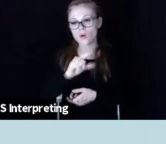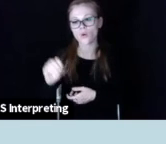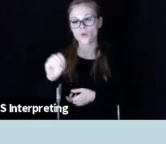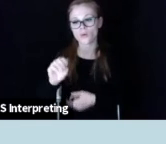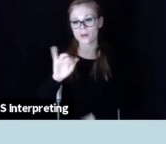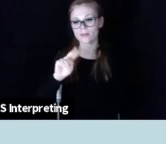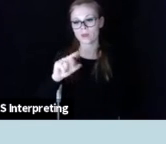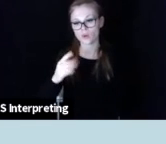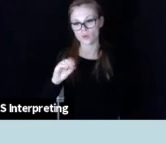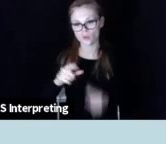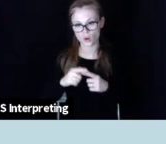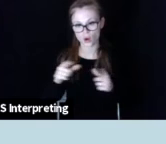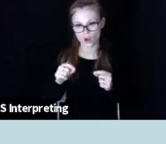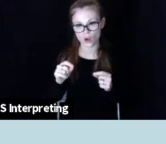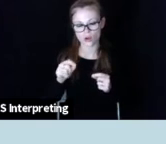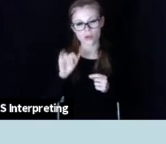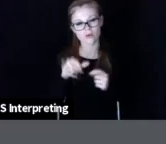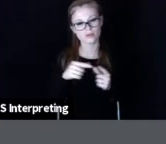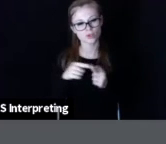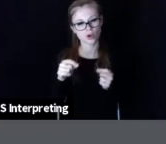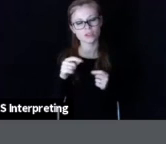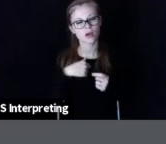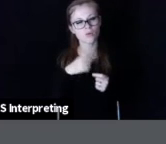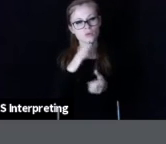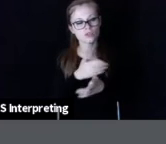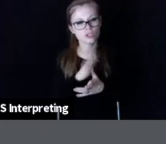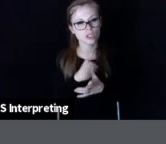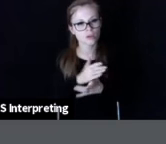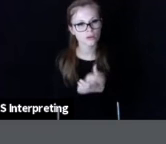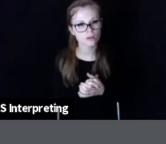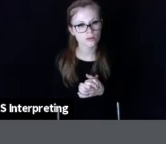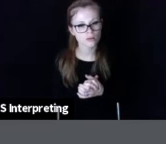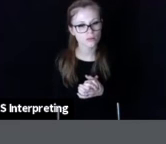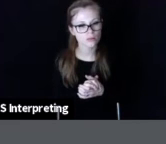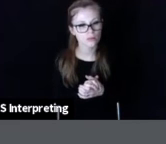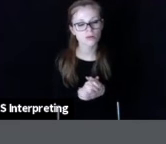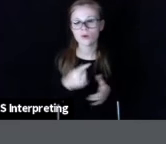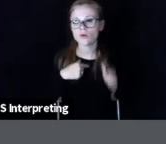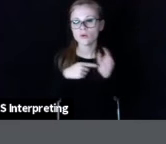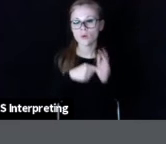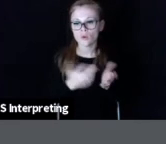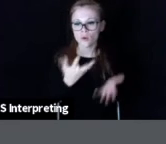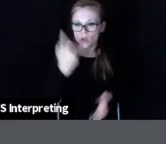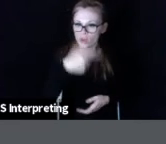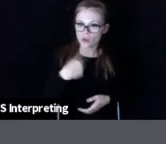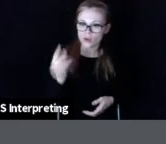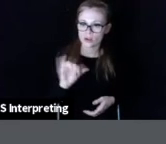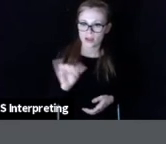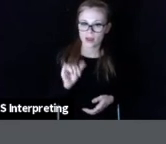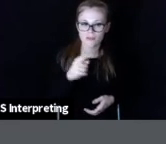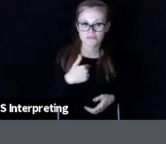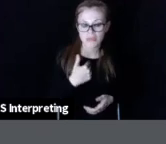These cards, here, I'll share what it looks like. And it has